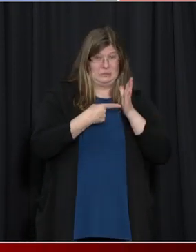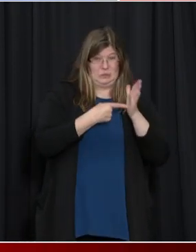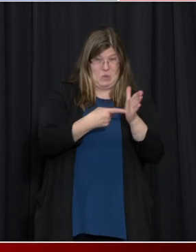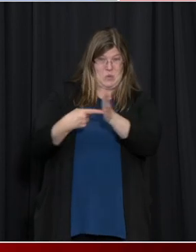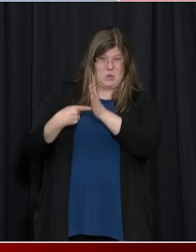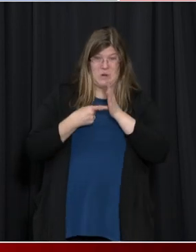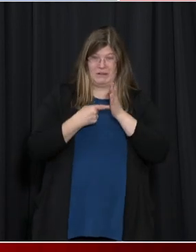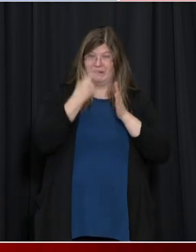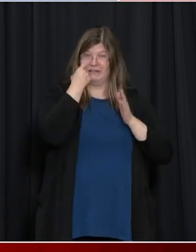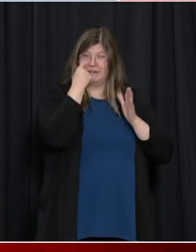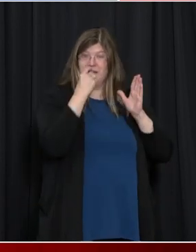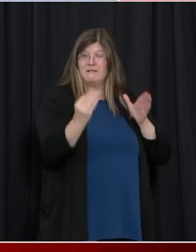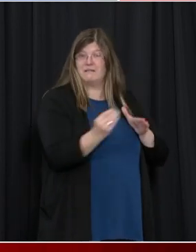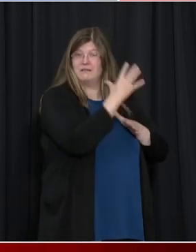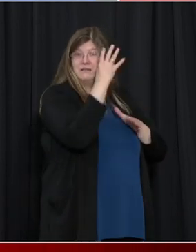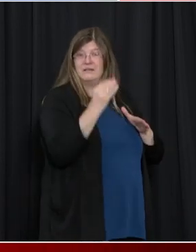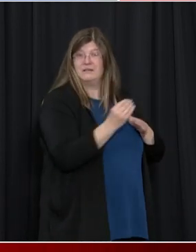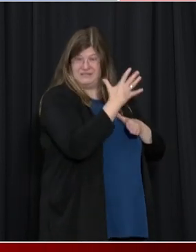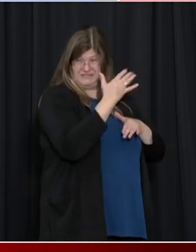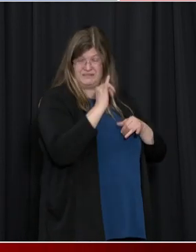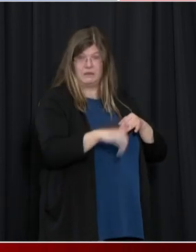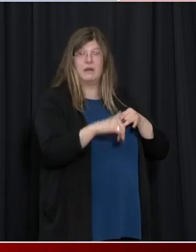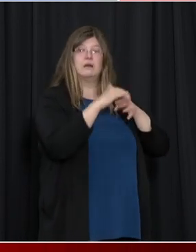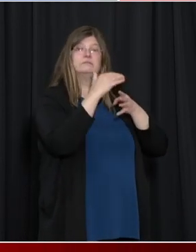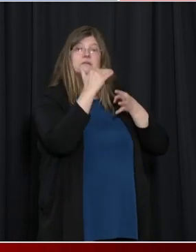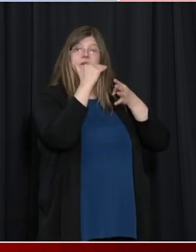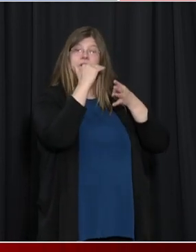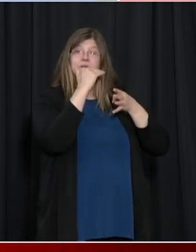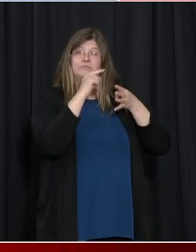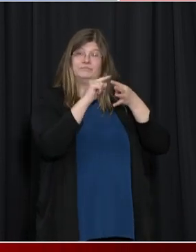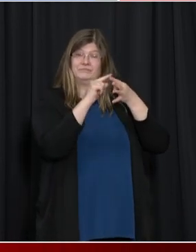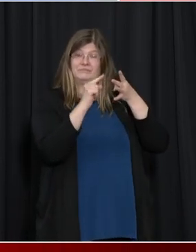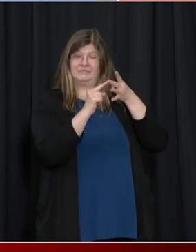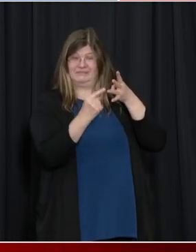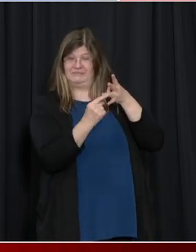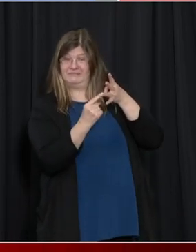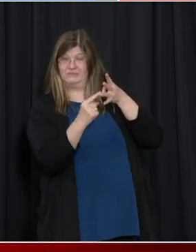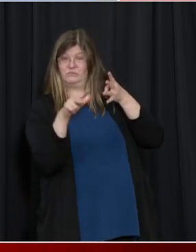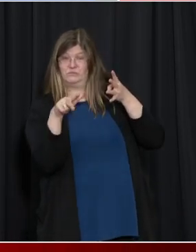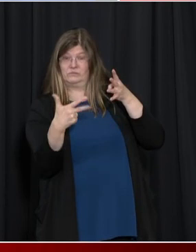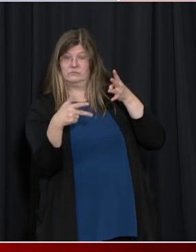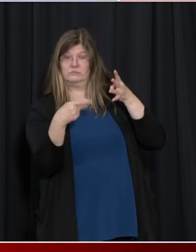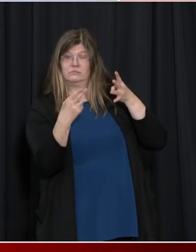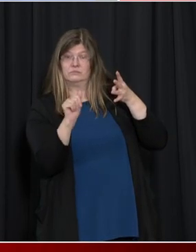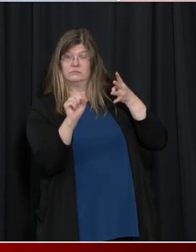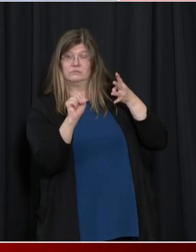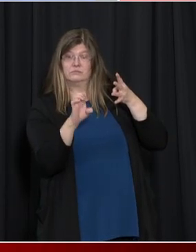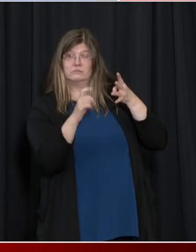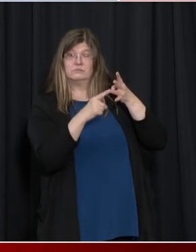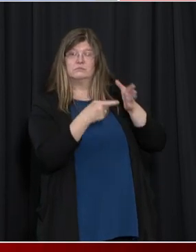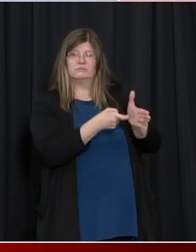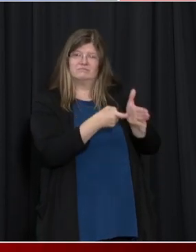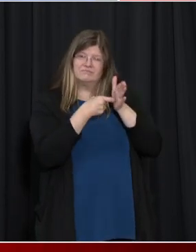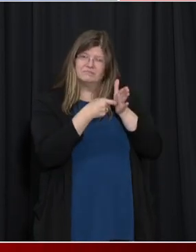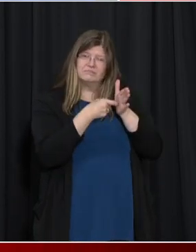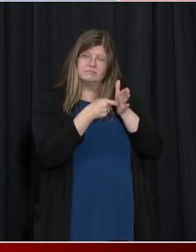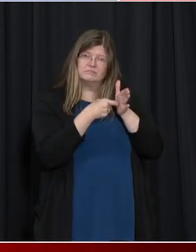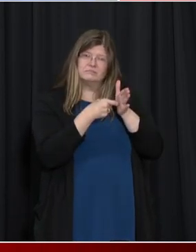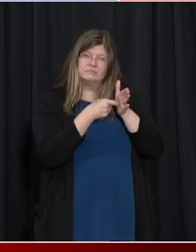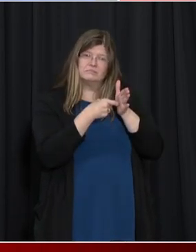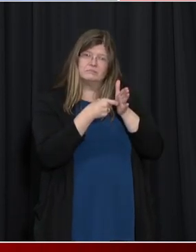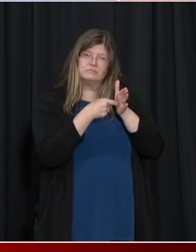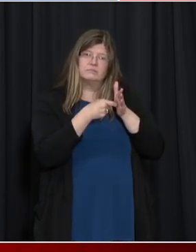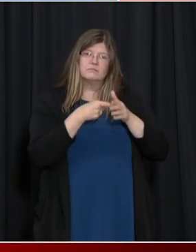phase 3, in order for us to be in that stage, we need to have sporadic cases. So it's